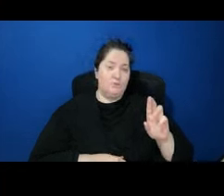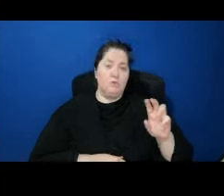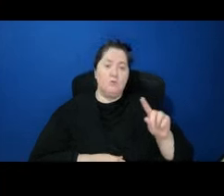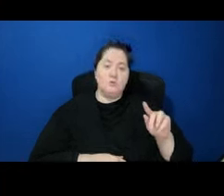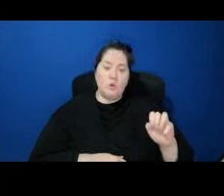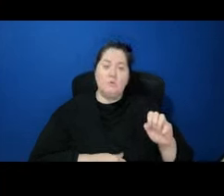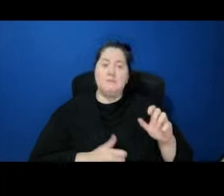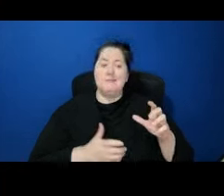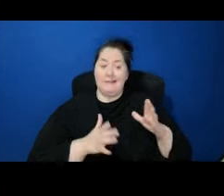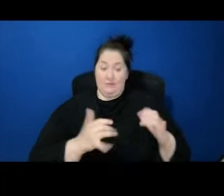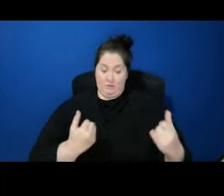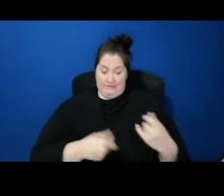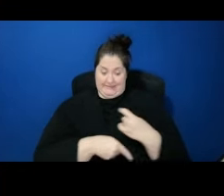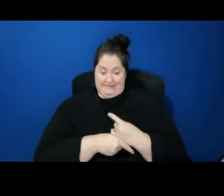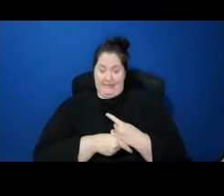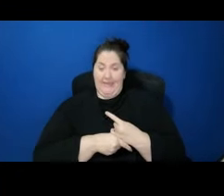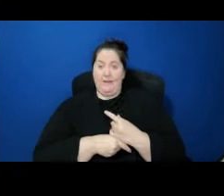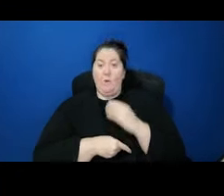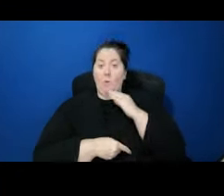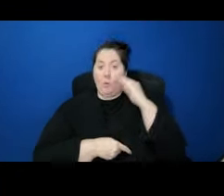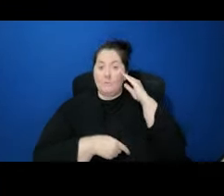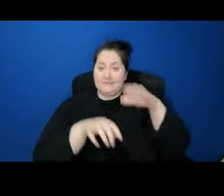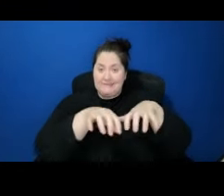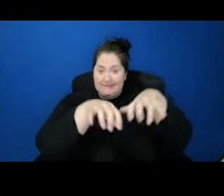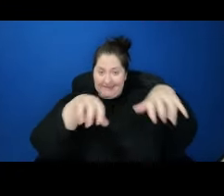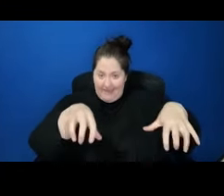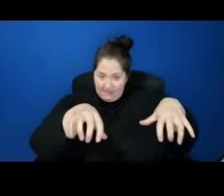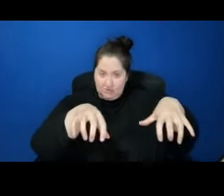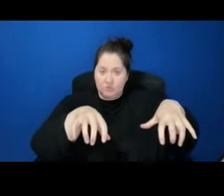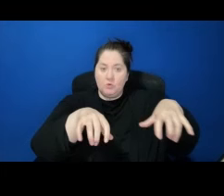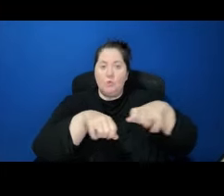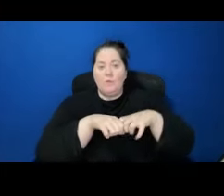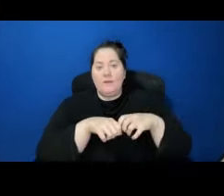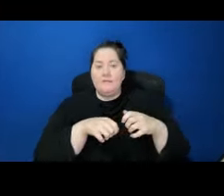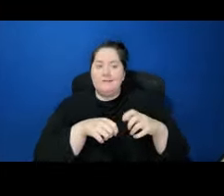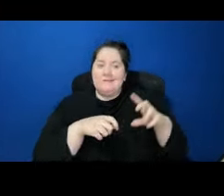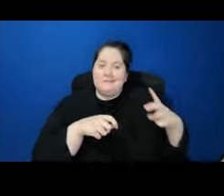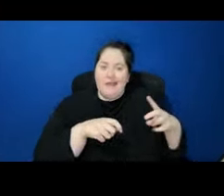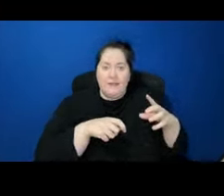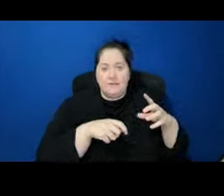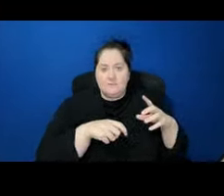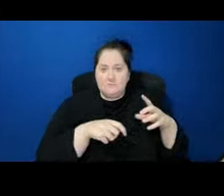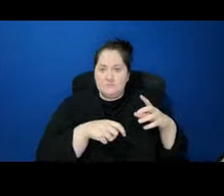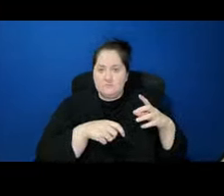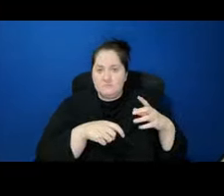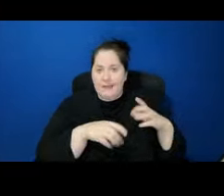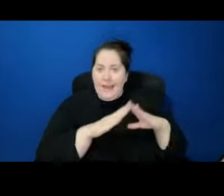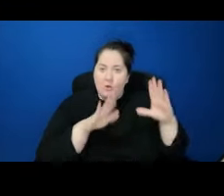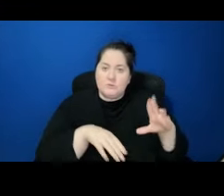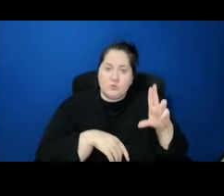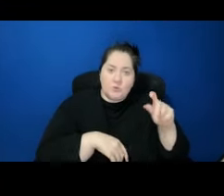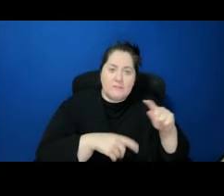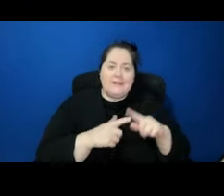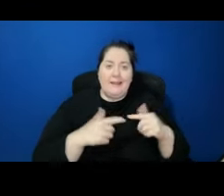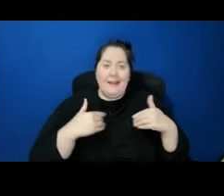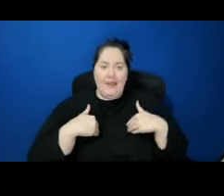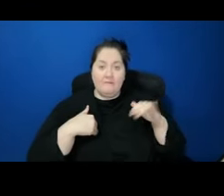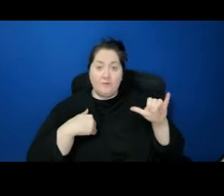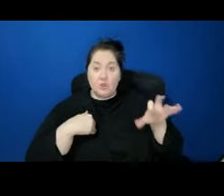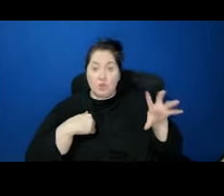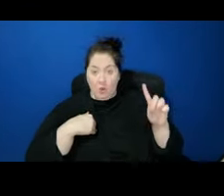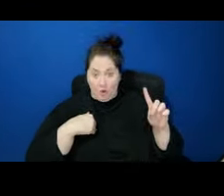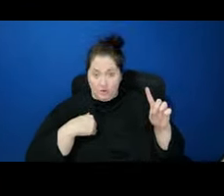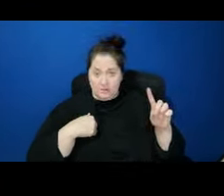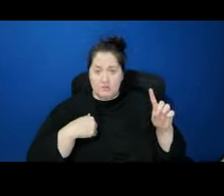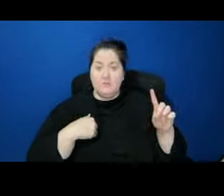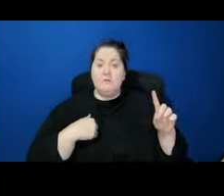allow today detached homes with accessory dwelling units and generally have a yard. We